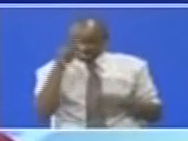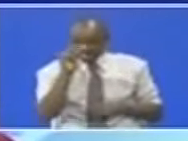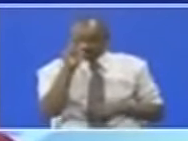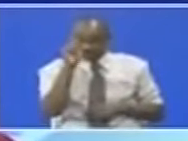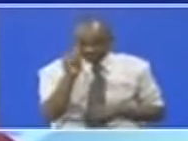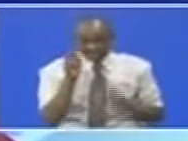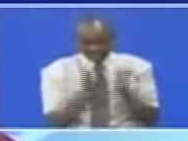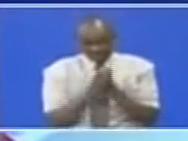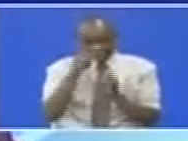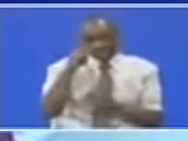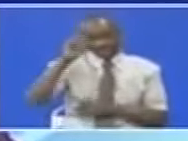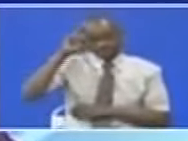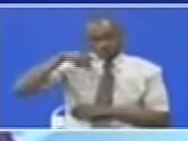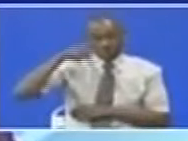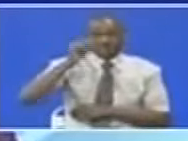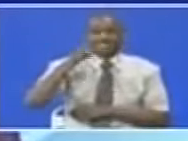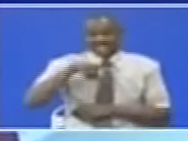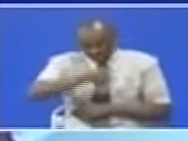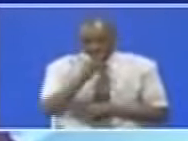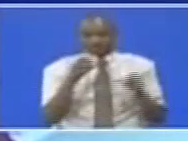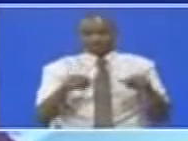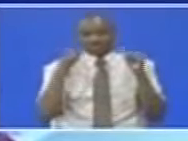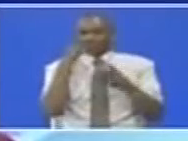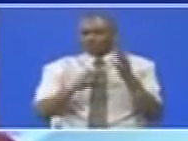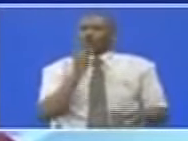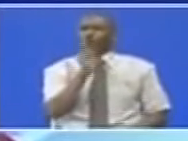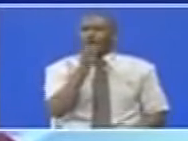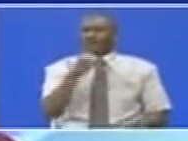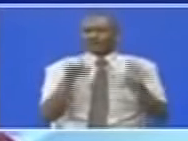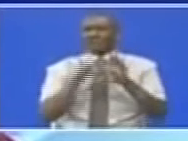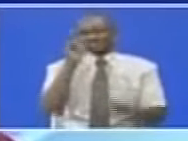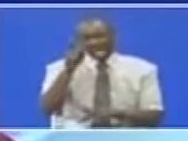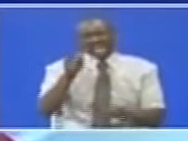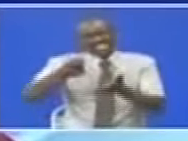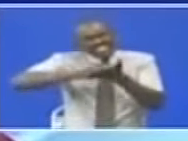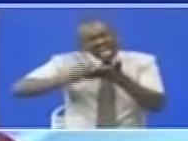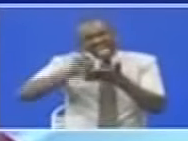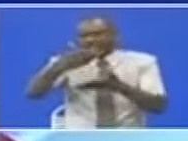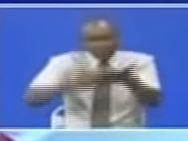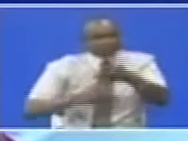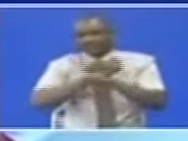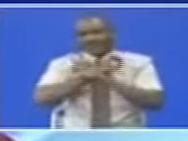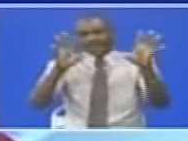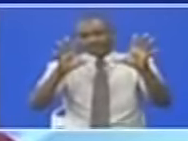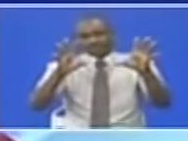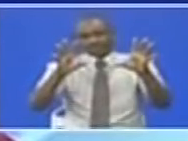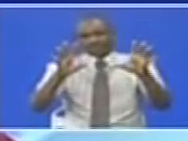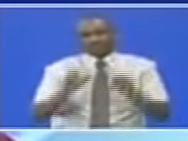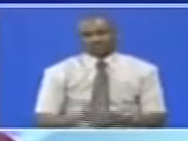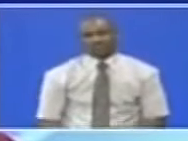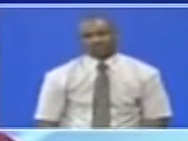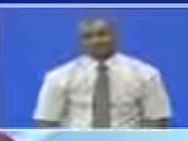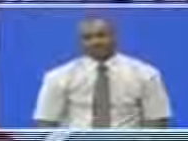Union of Post-Primary Education Teachers officials have warned their members against signing the appraisal forms.